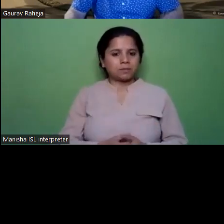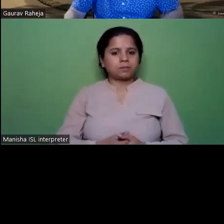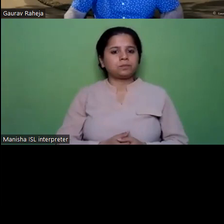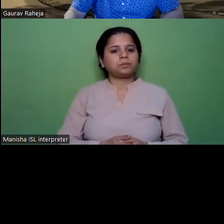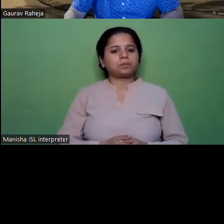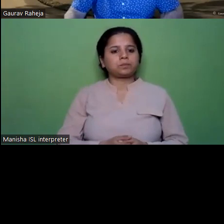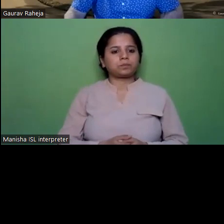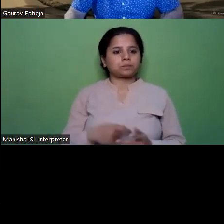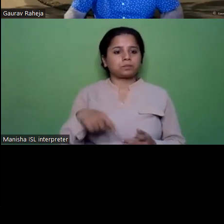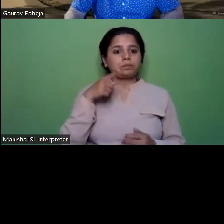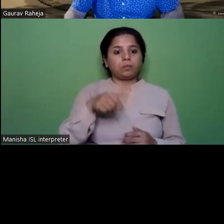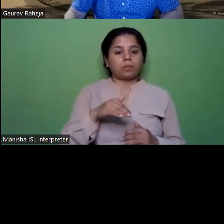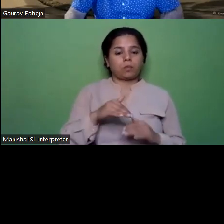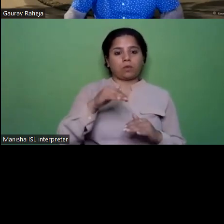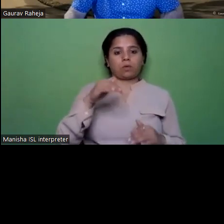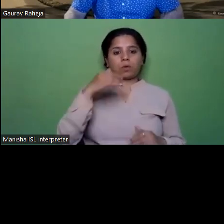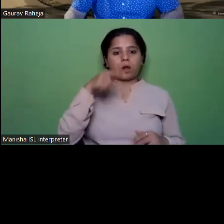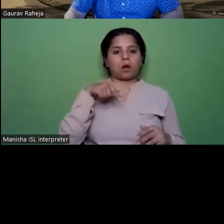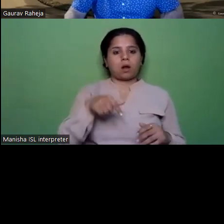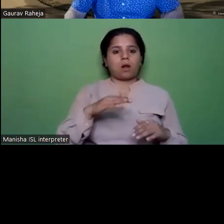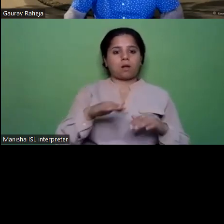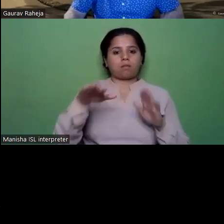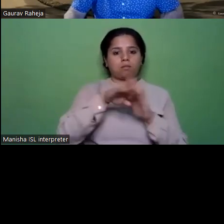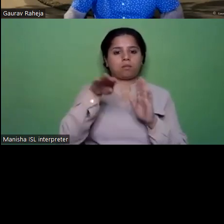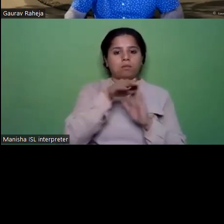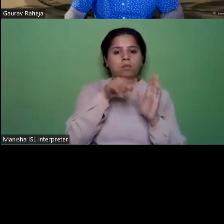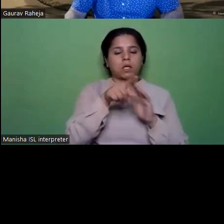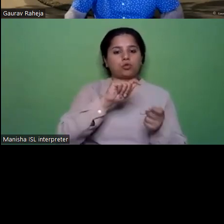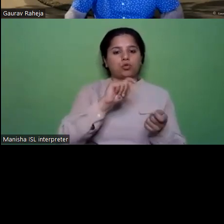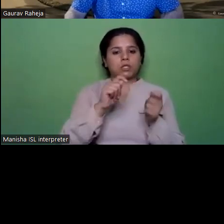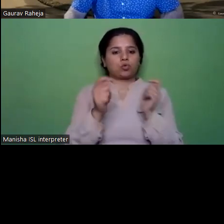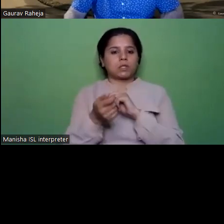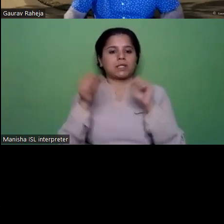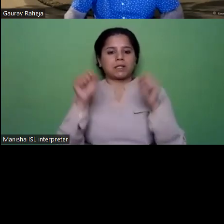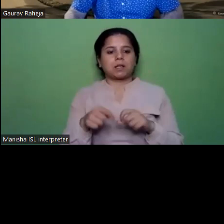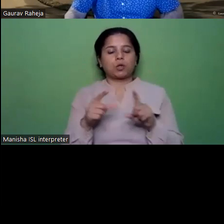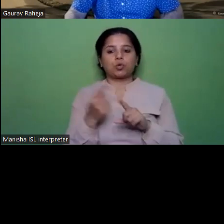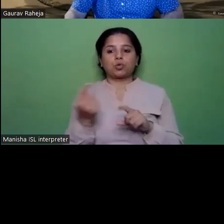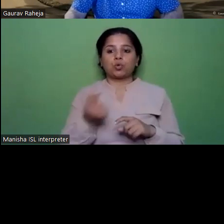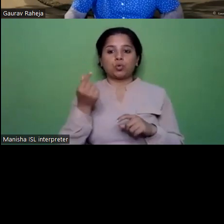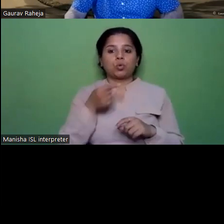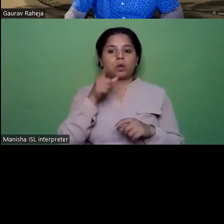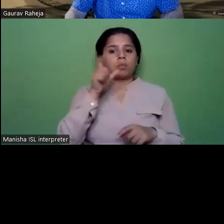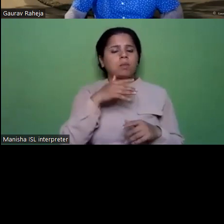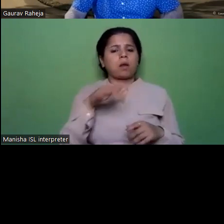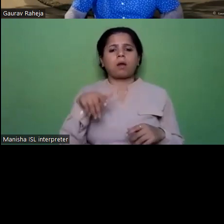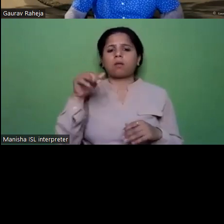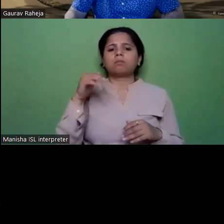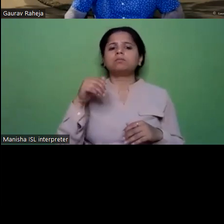As you grow, you can change the flap levels from one level to another, and it can put people of different heights in the same